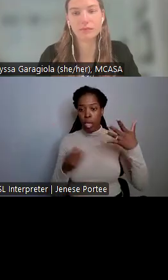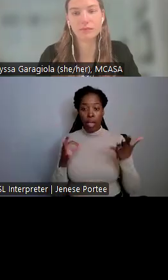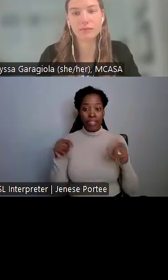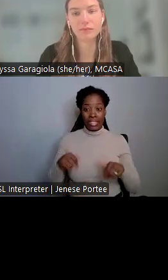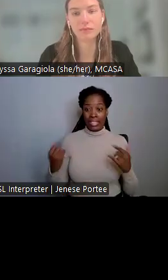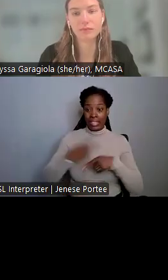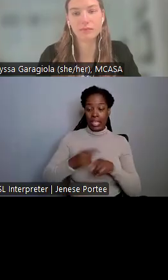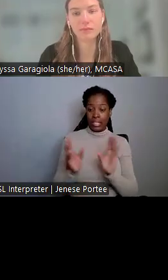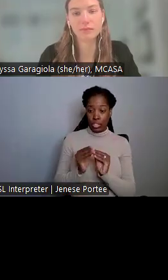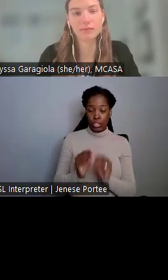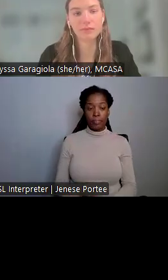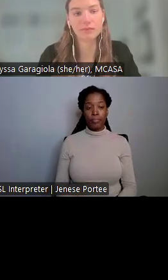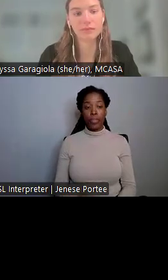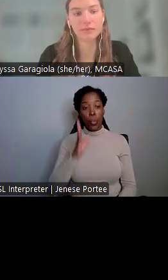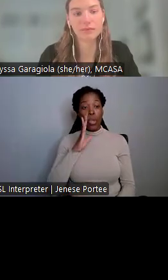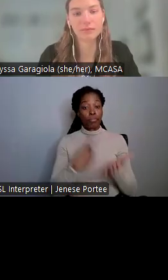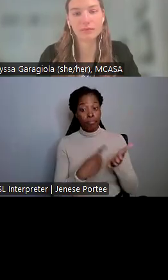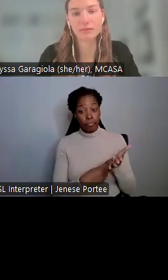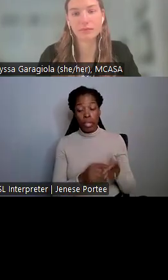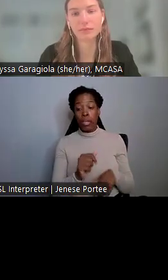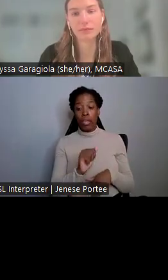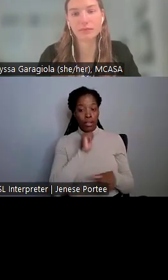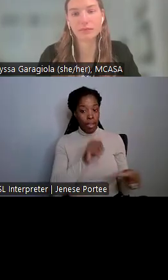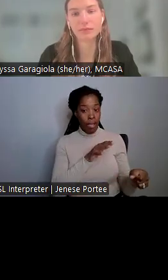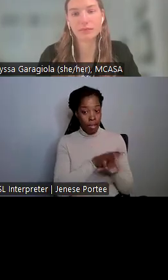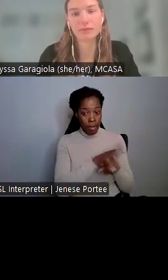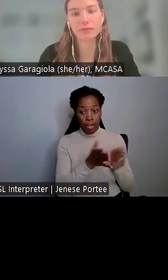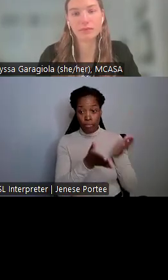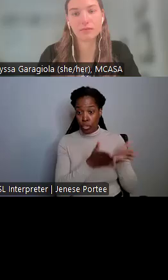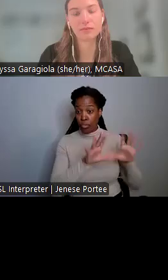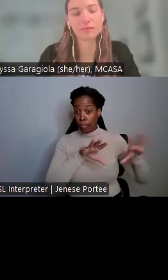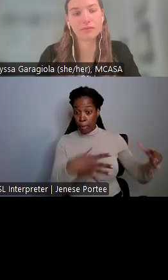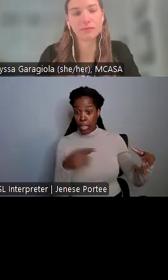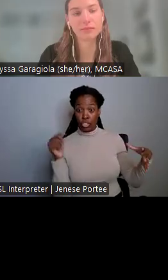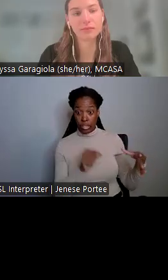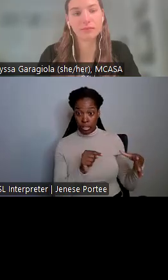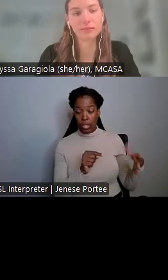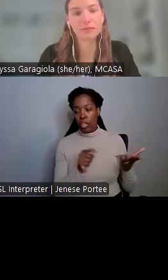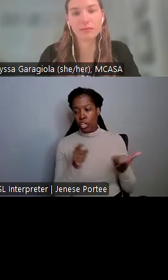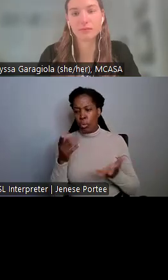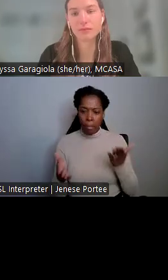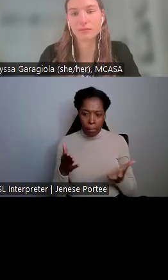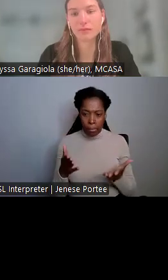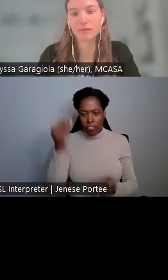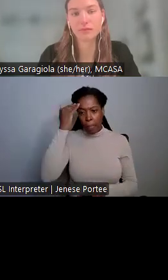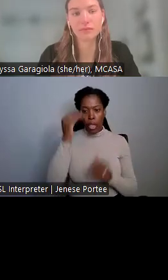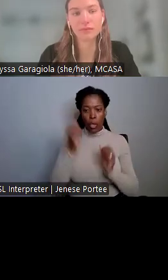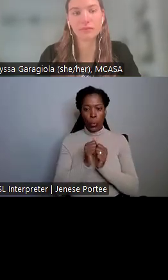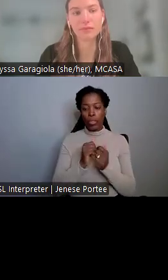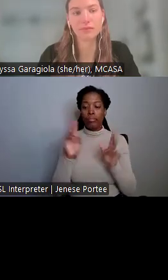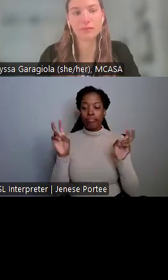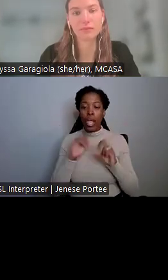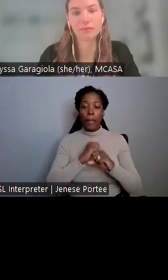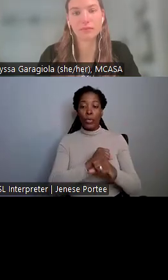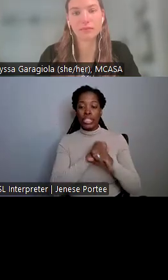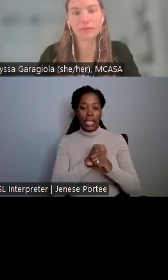underserved populations. And I will say right off the bat, you're probably familiar with a lot of what we call protected populations. They're